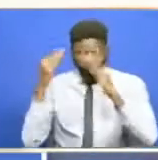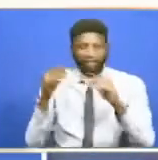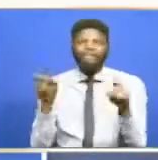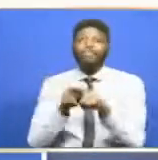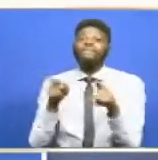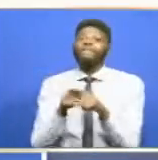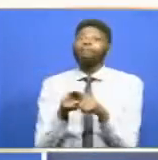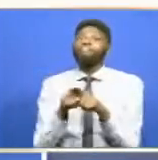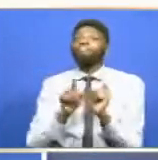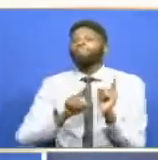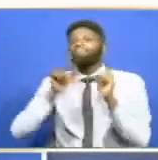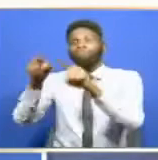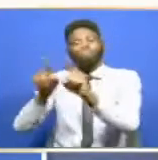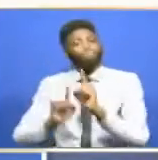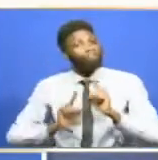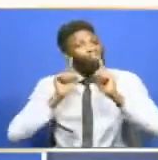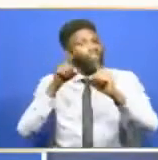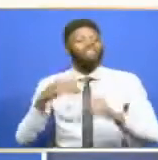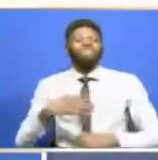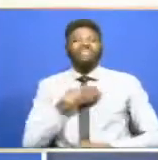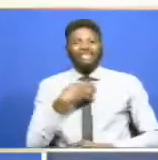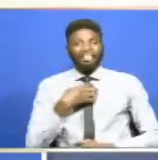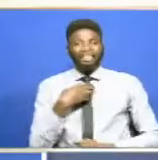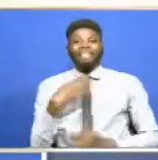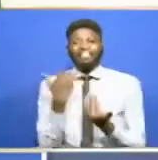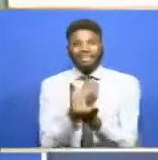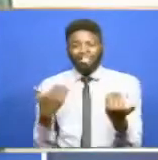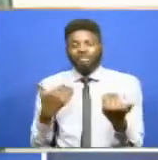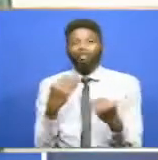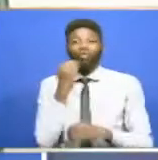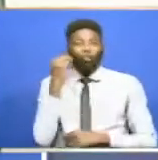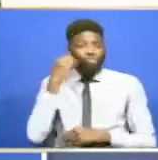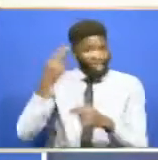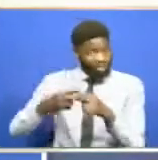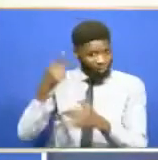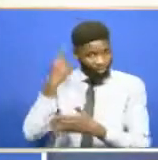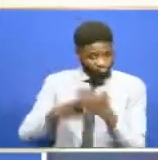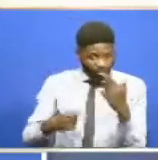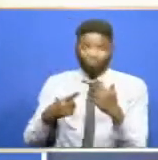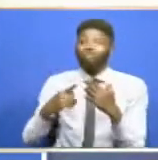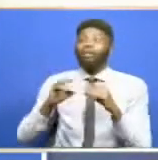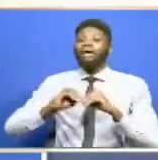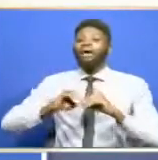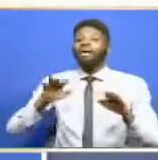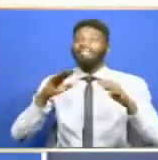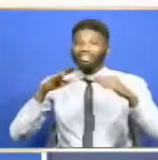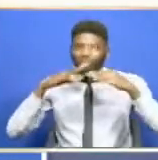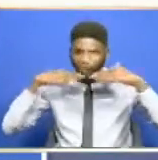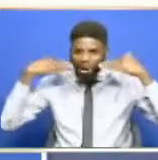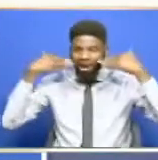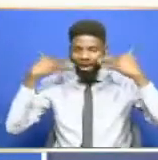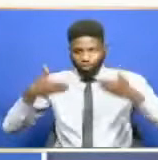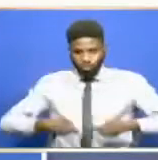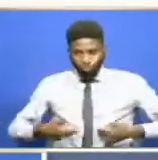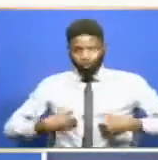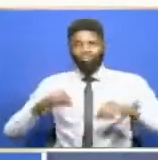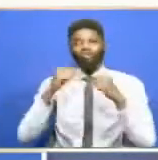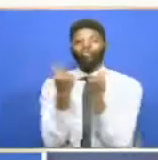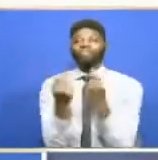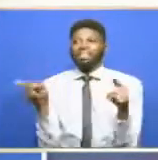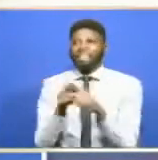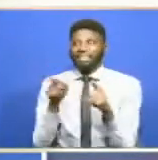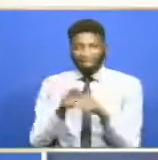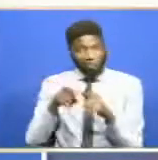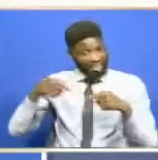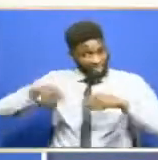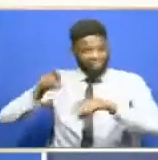go visit the children's home, and the group is known as Spread a Smile. So that's a youth group that they took